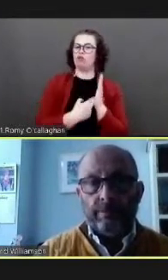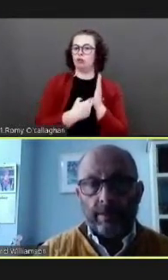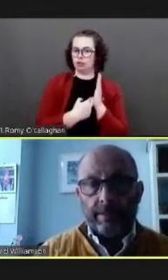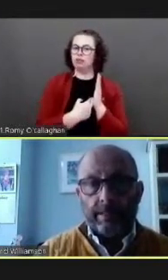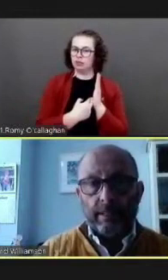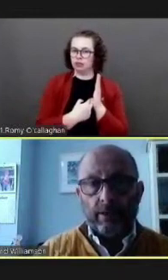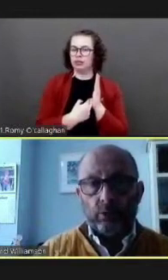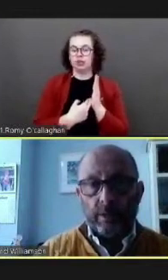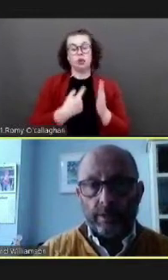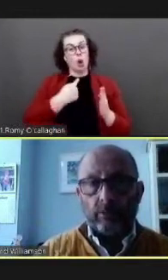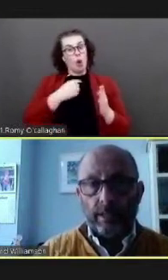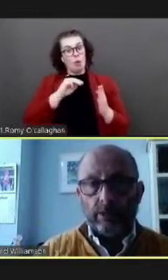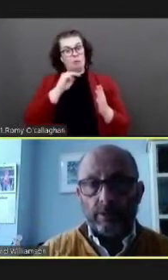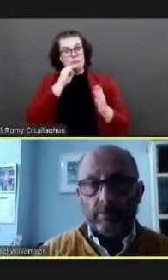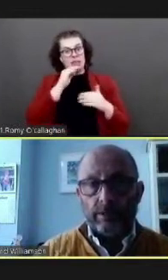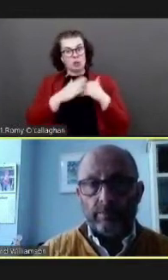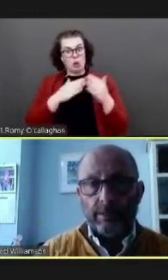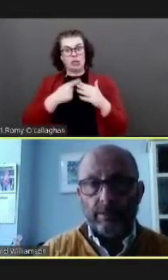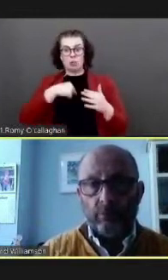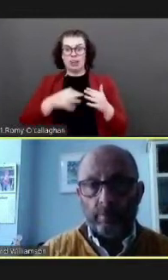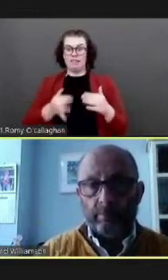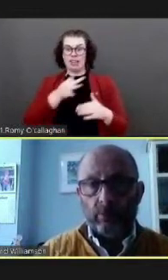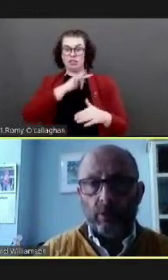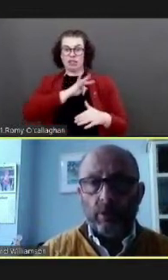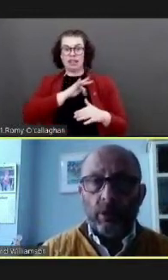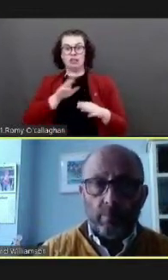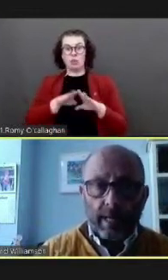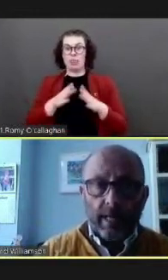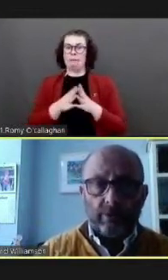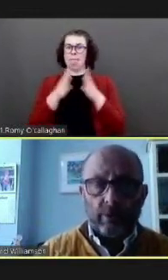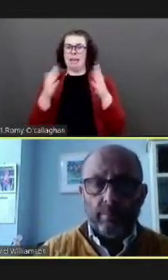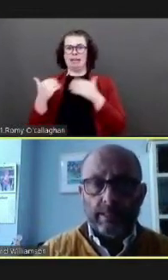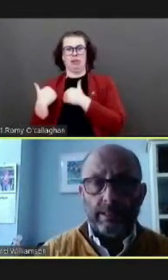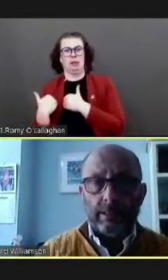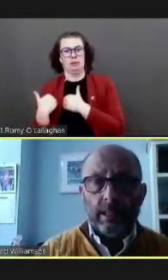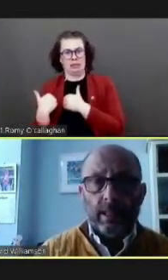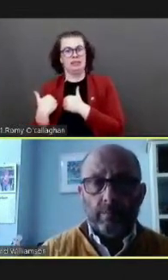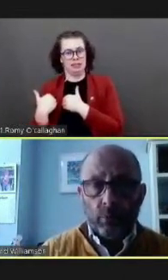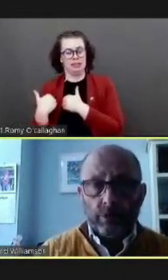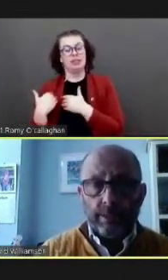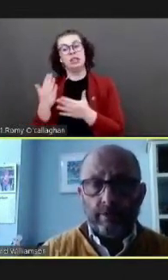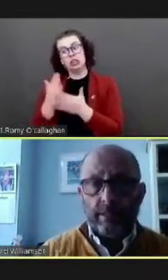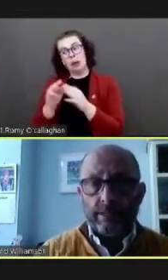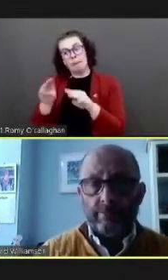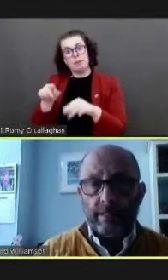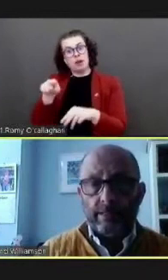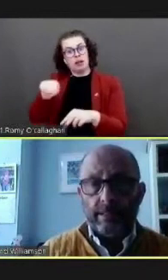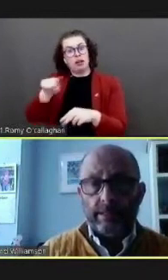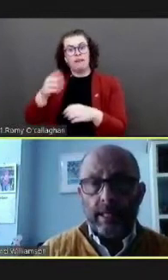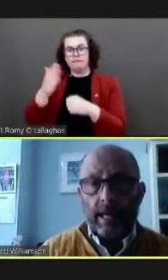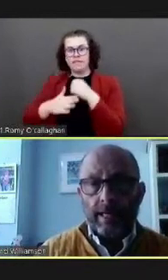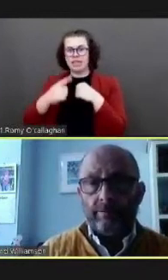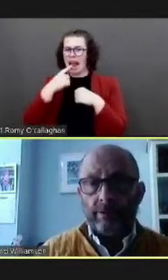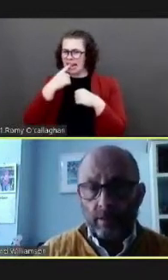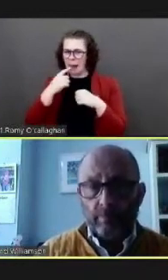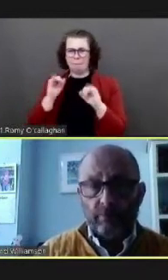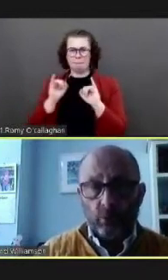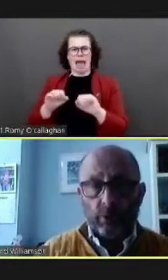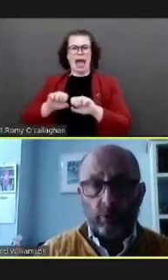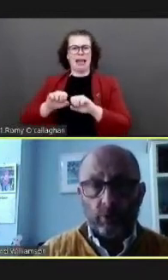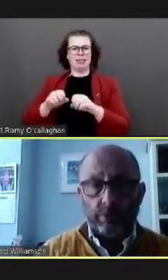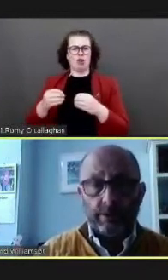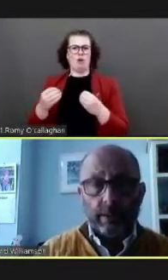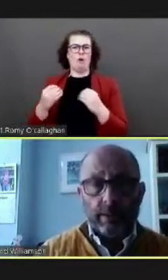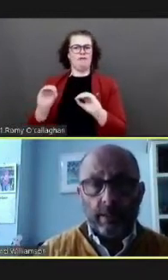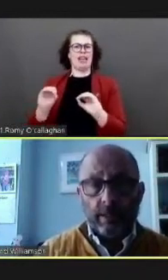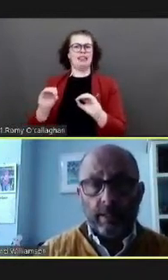that we've found ourselves with a greater responsibility for people who may have committed more serious offences and have come